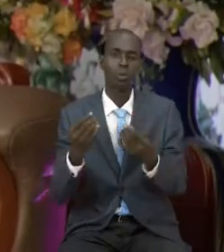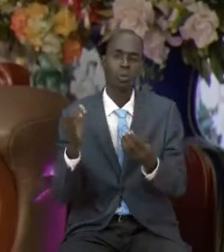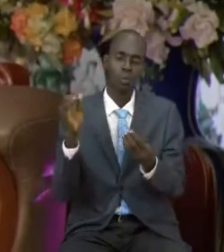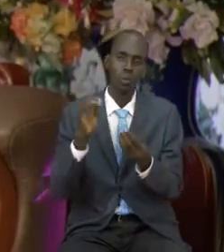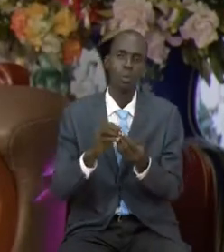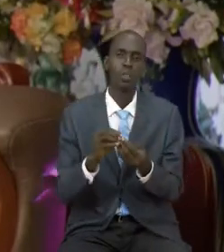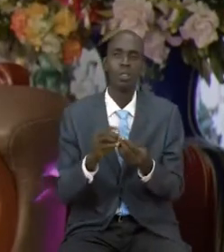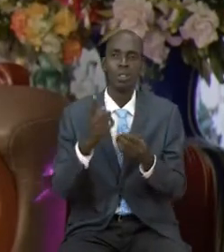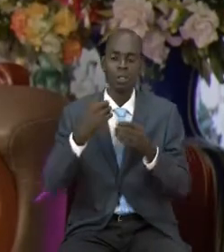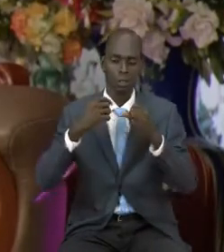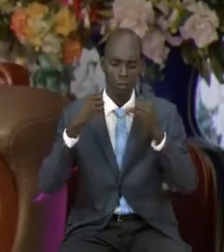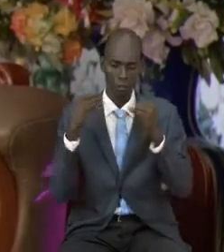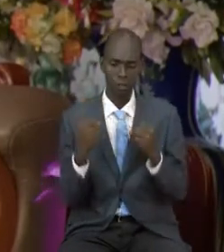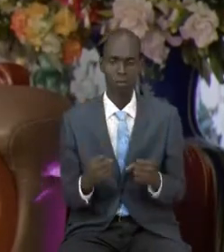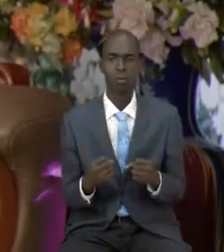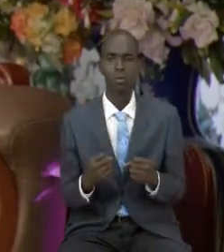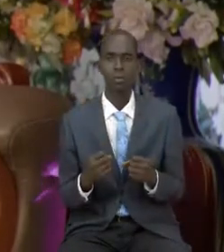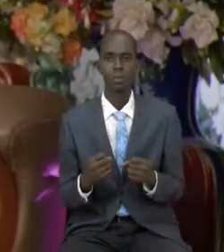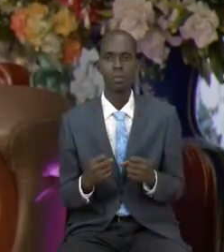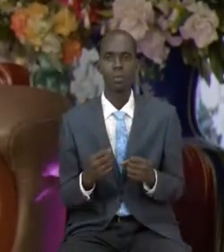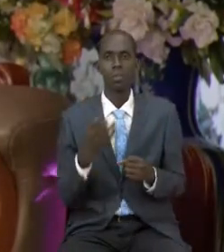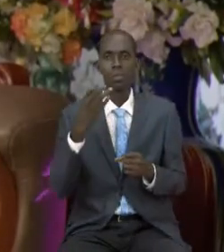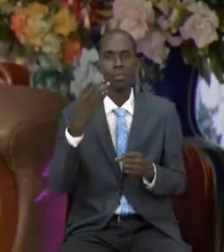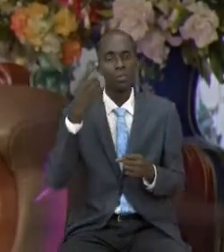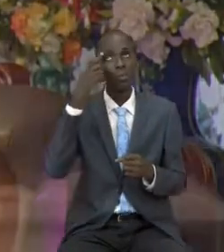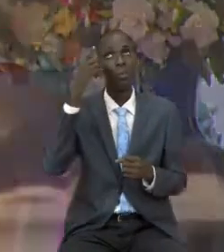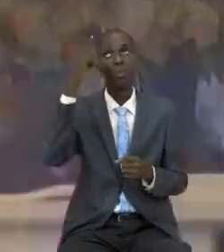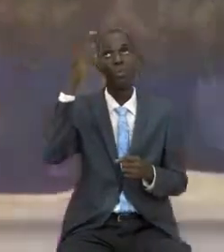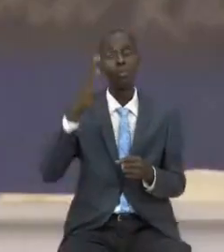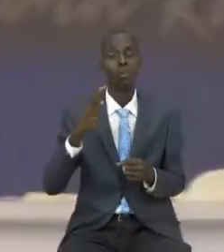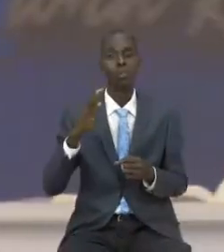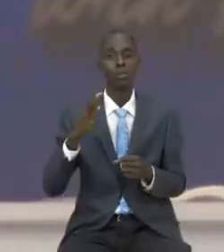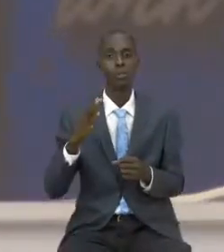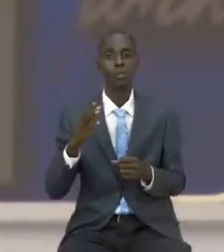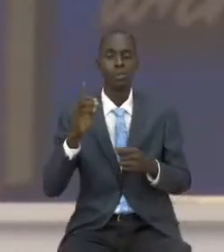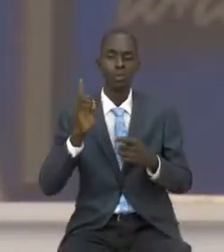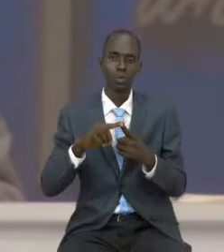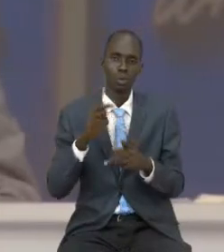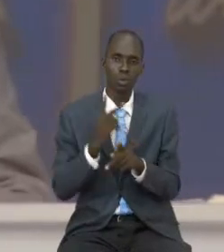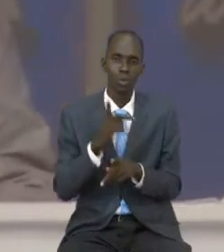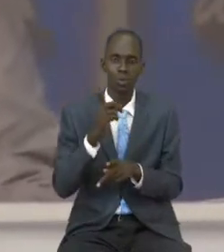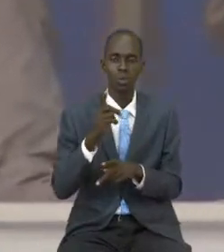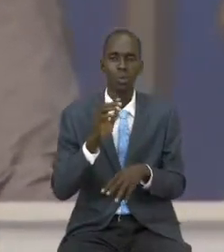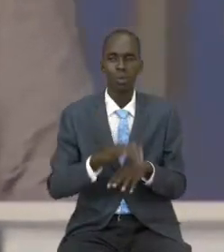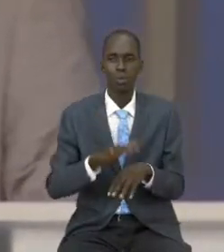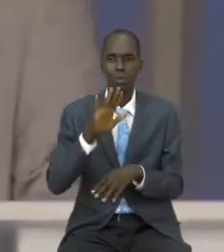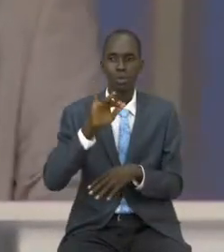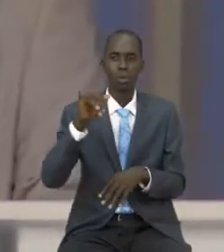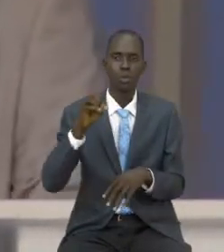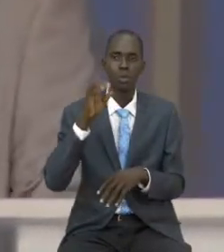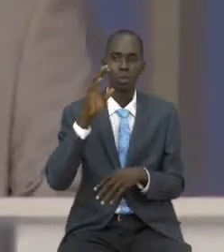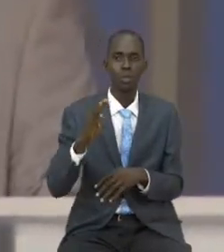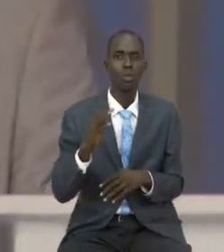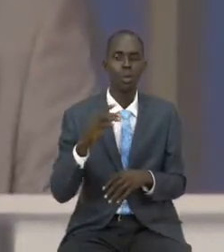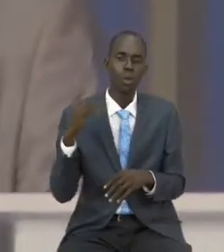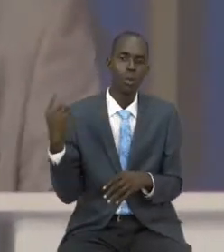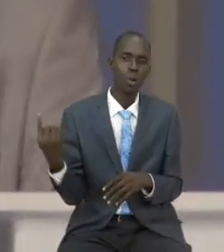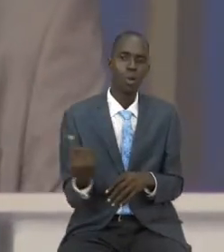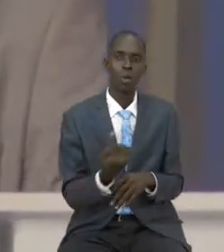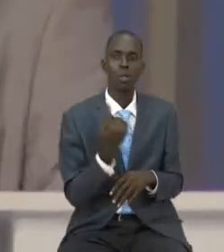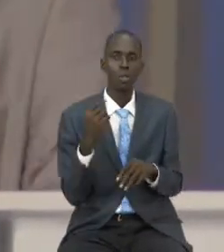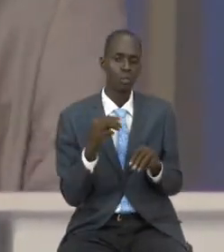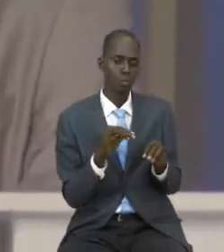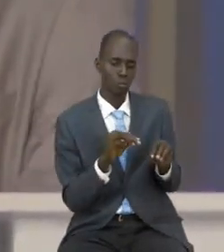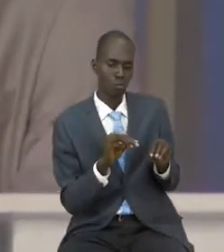The strength for God to keep you on your job, always moving